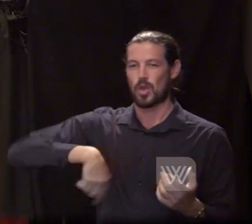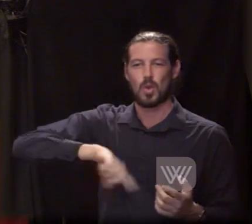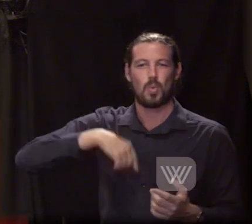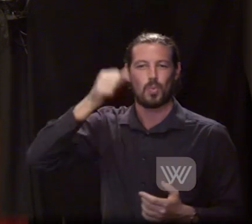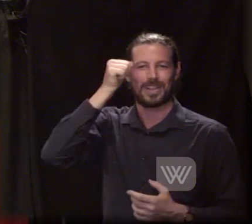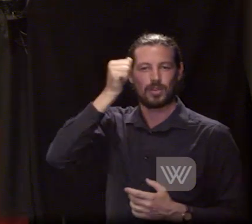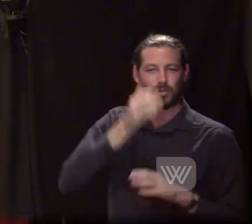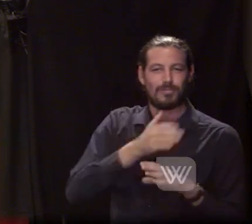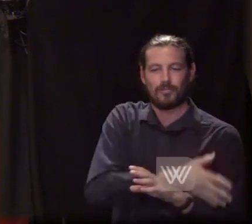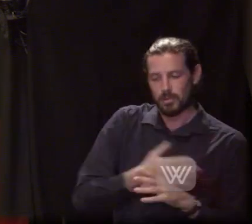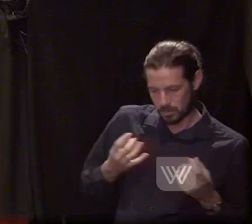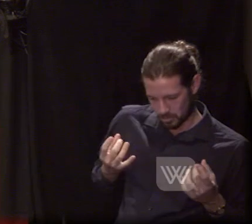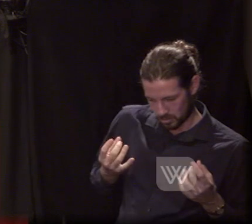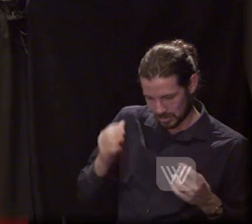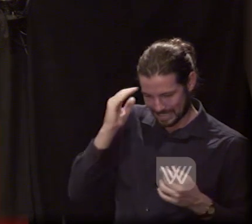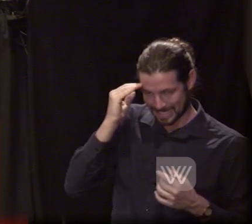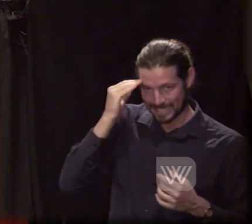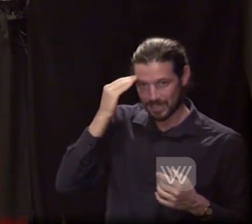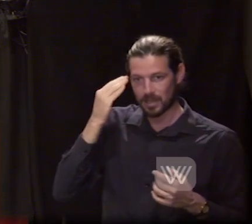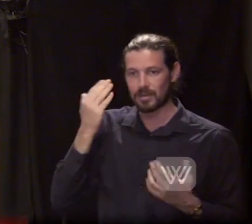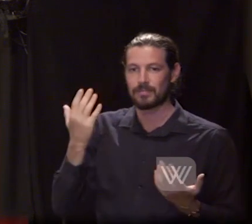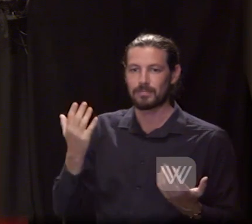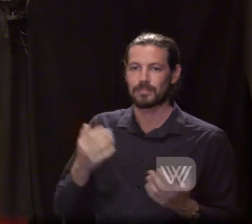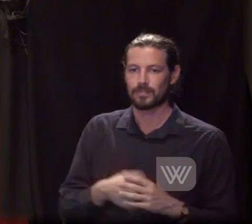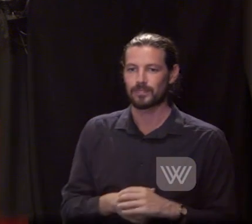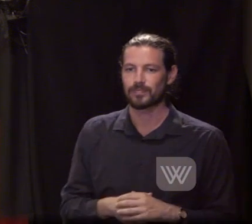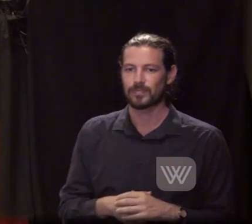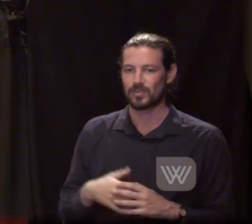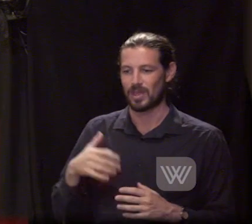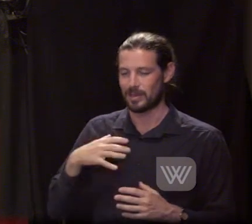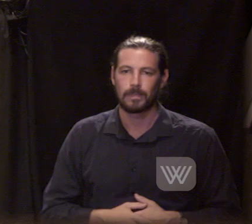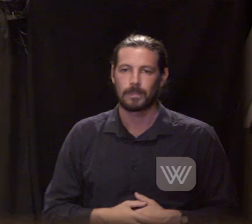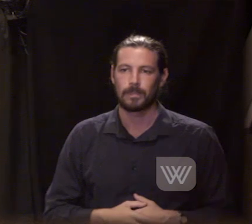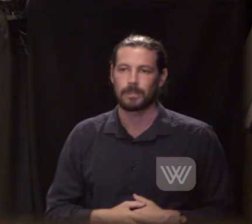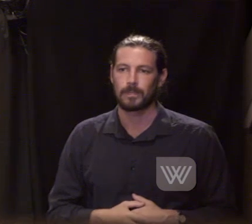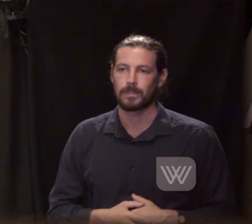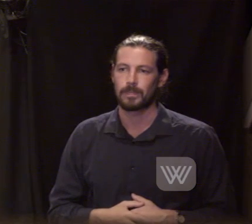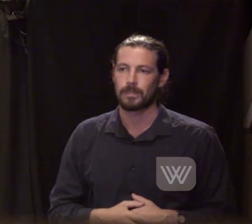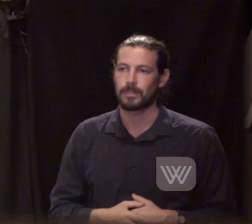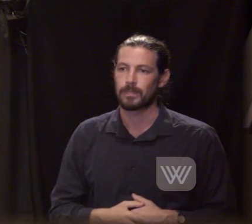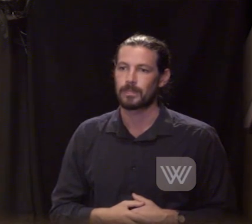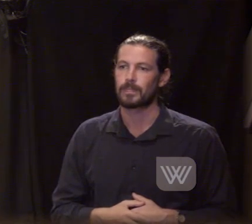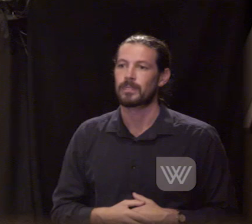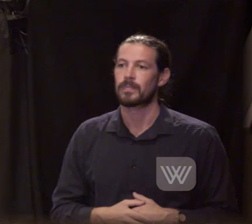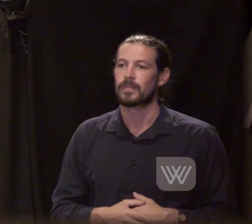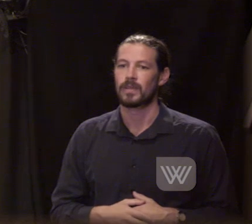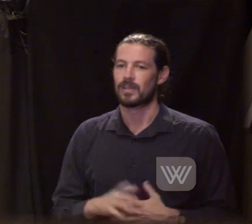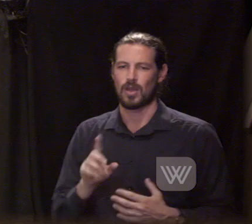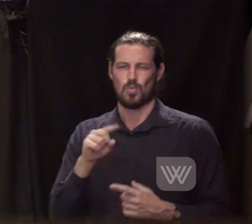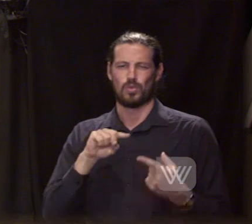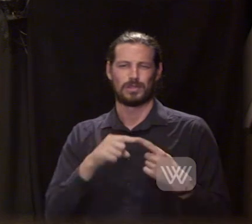dropping any of that stuff because what's the point of being there unless you're going to do the work? So That's an incredible attitude. yeah,